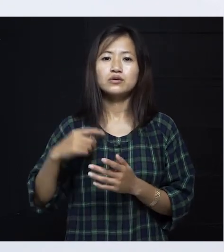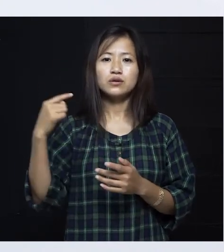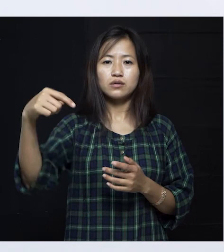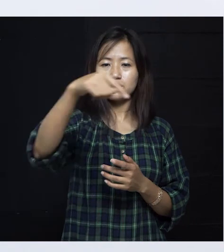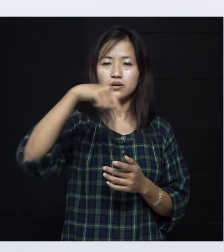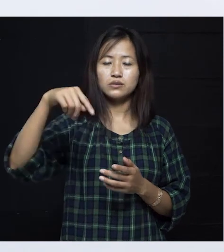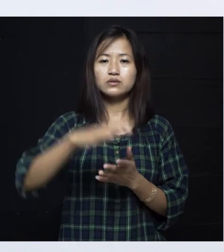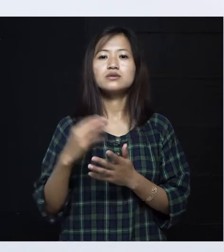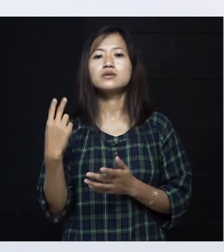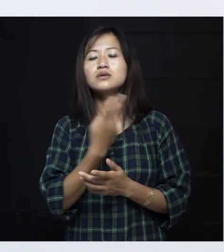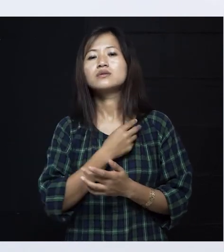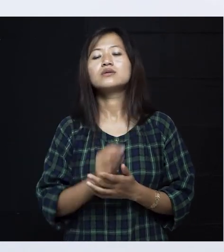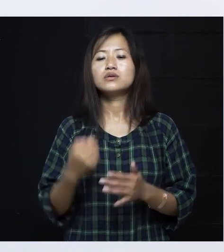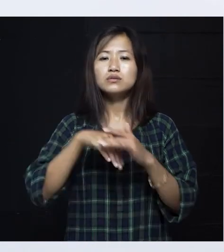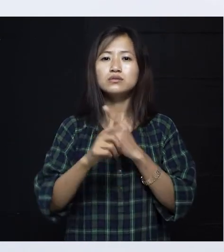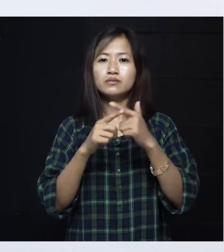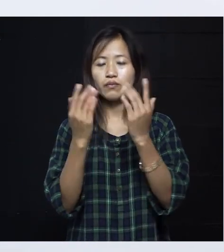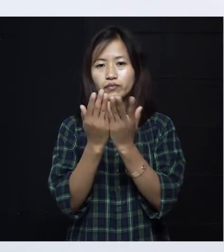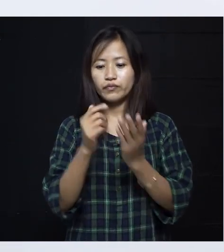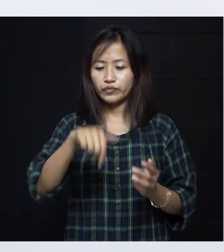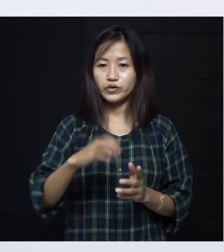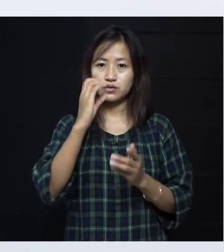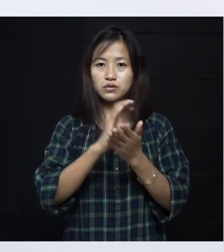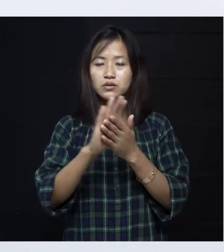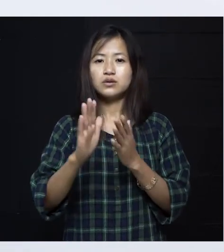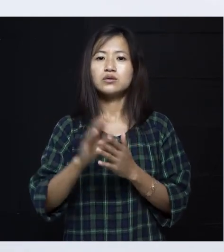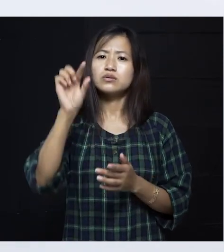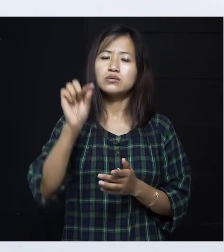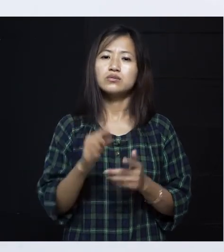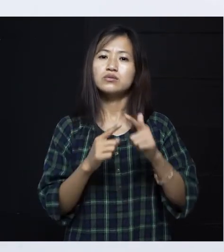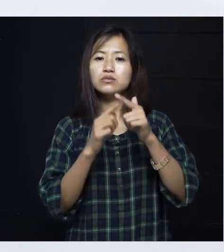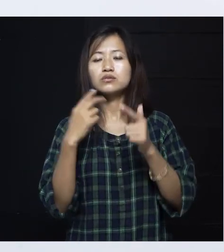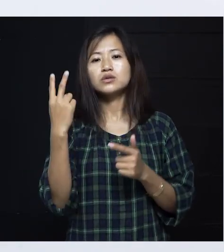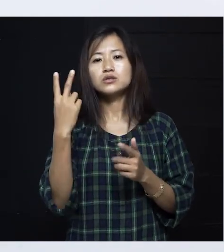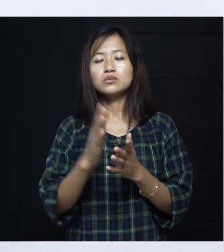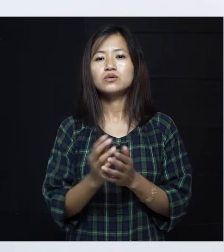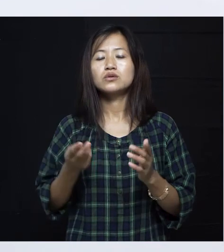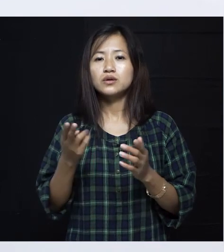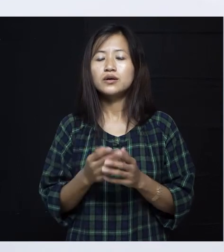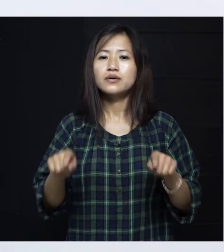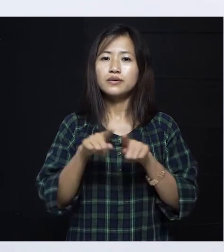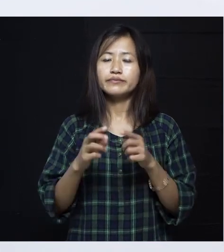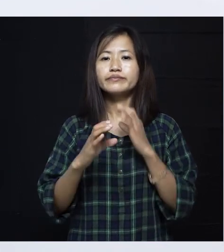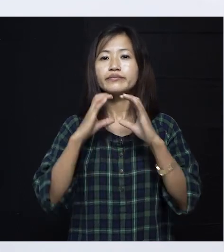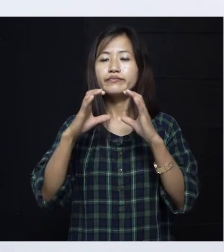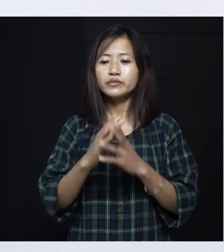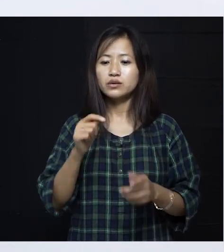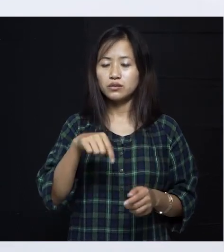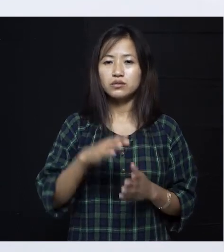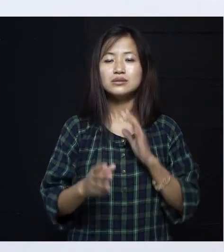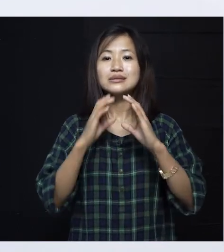us. Now, in your textbook, as I've said in this chapter, it is to do with transport and communication. So now